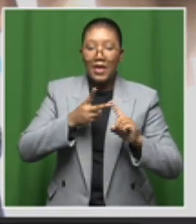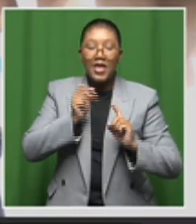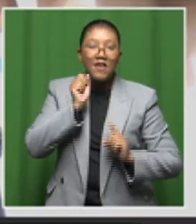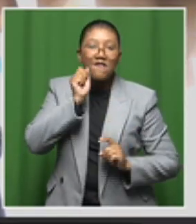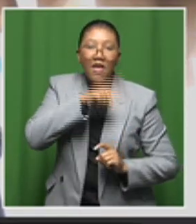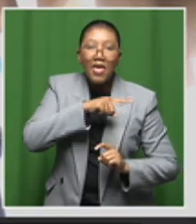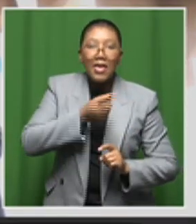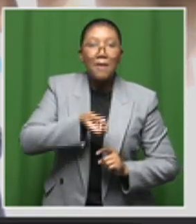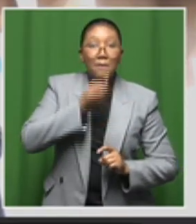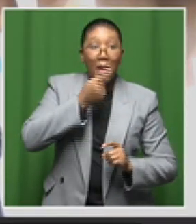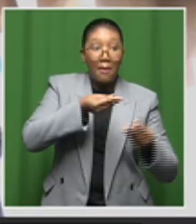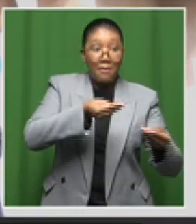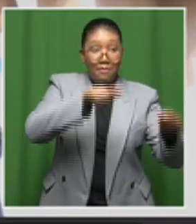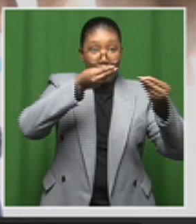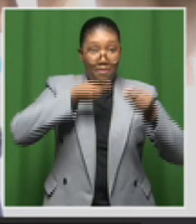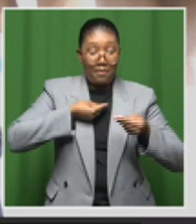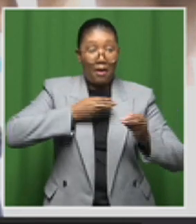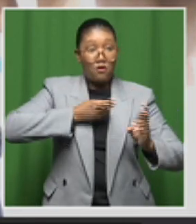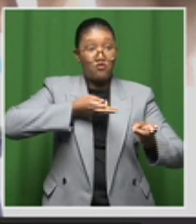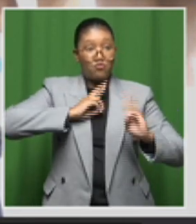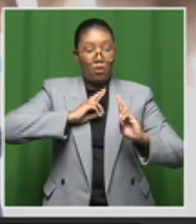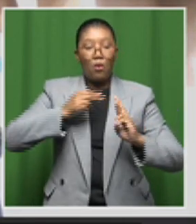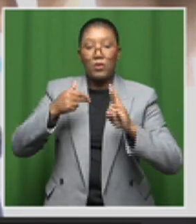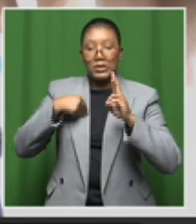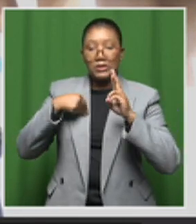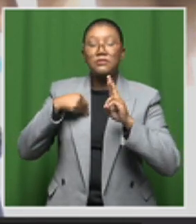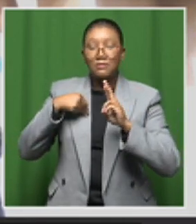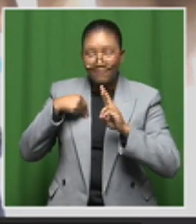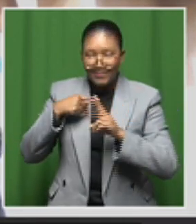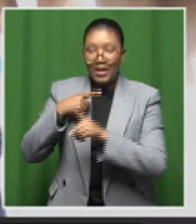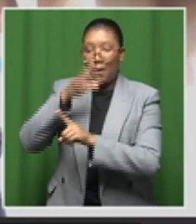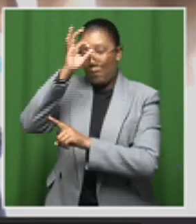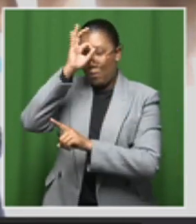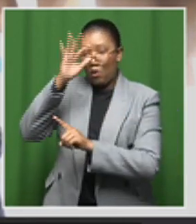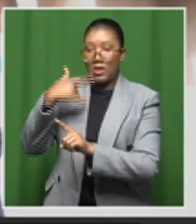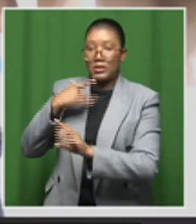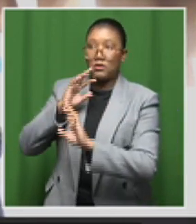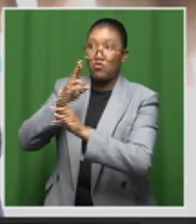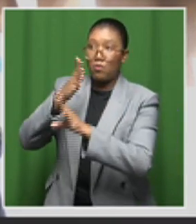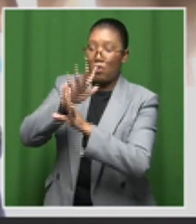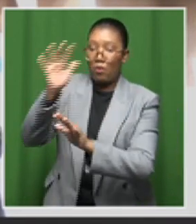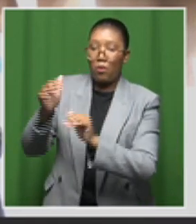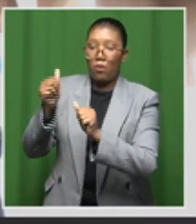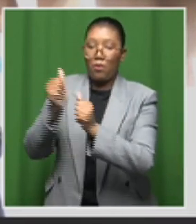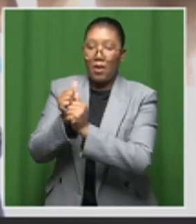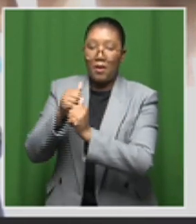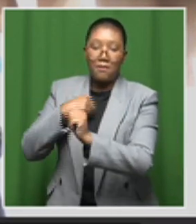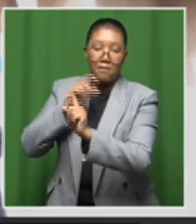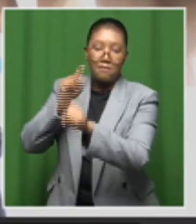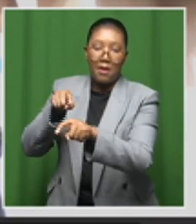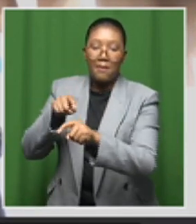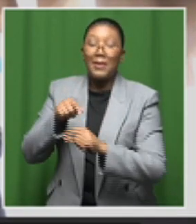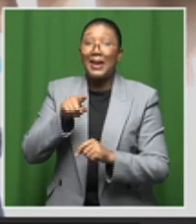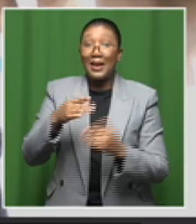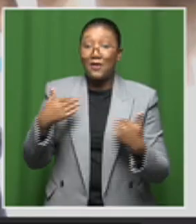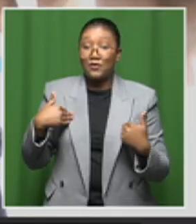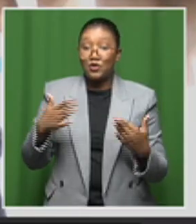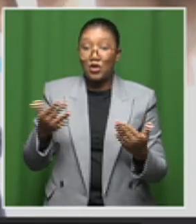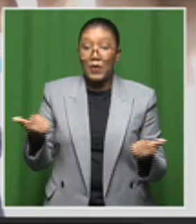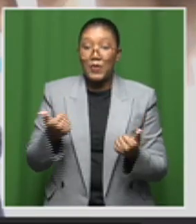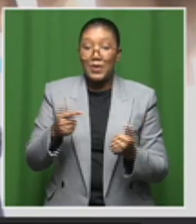law is followed. And this is where the police service comes on board. So we've already done some things around this. And as we